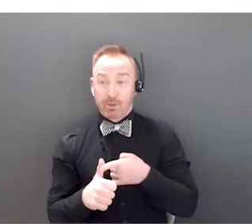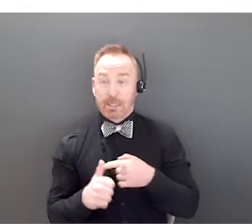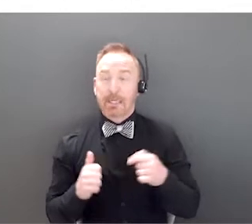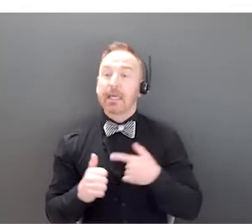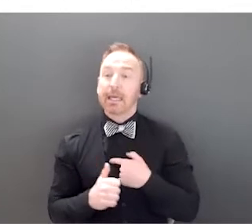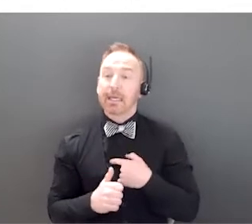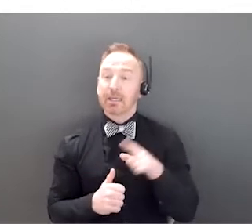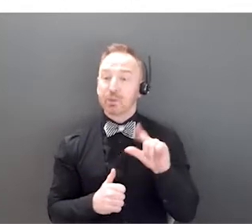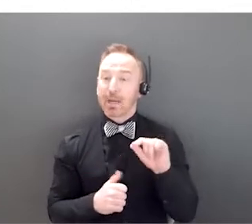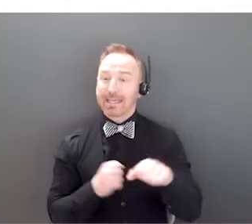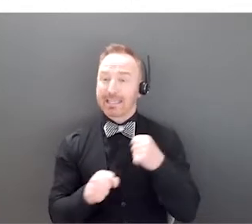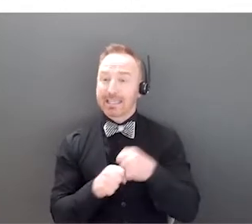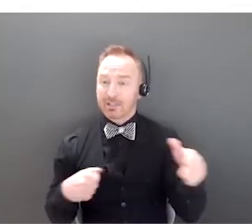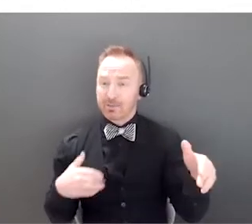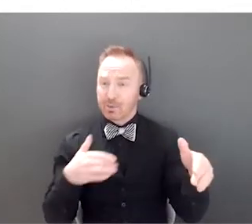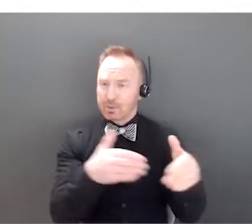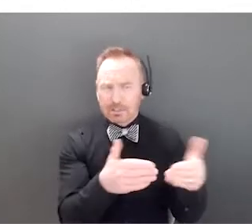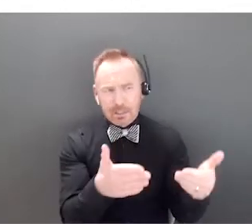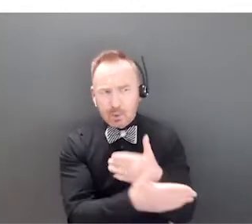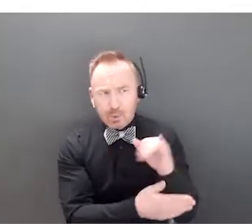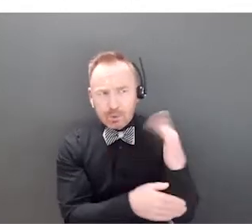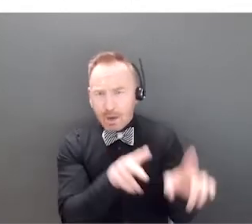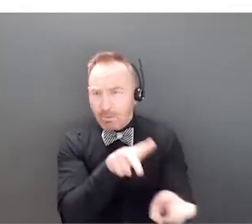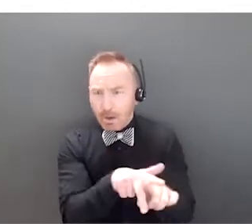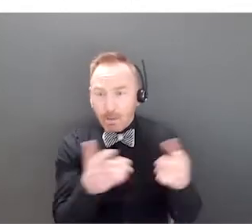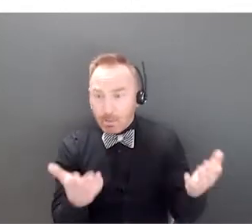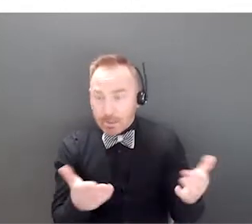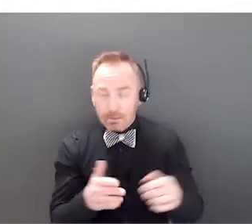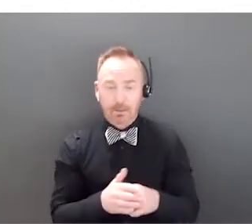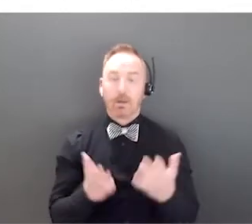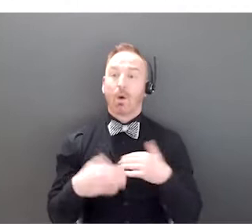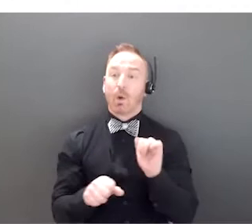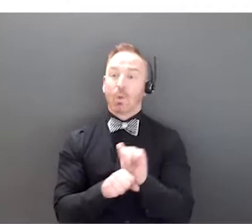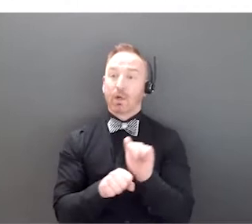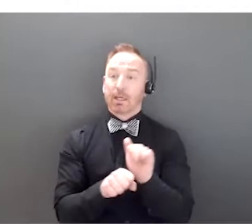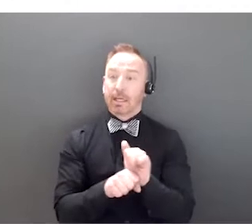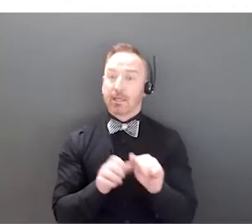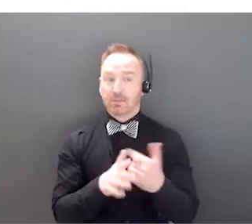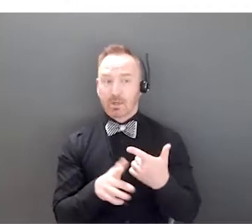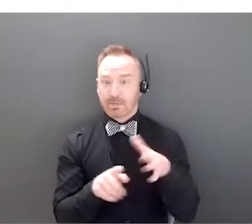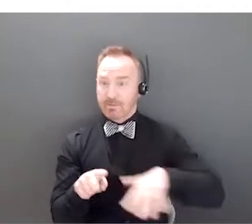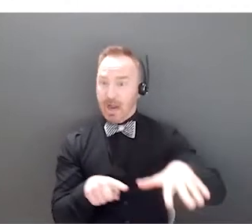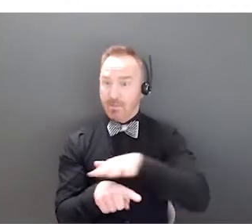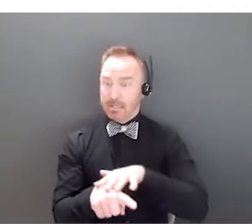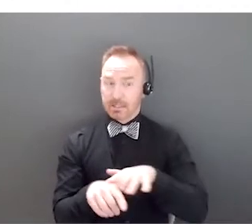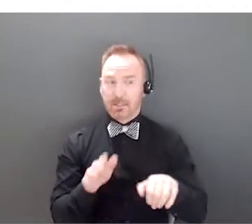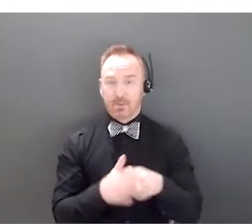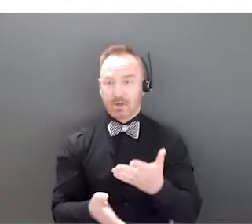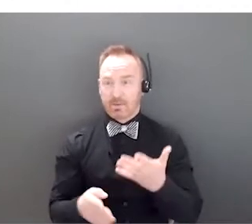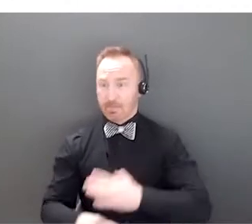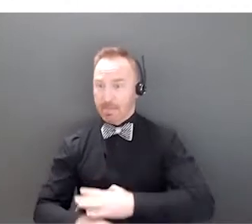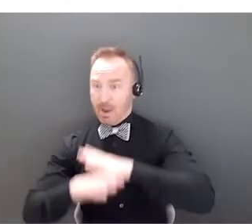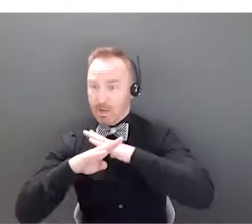decades? The second is, how will working conditions within these new jobs create barriers or facilitators to employment for